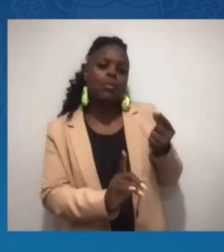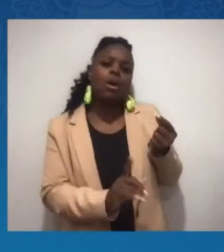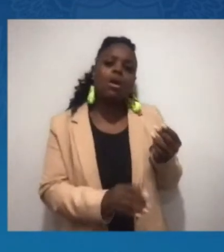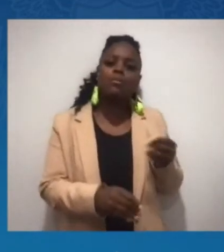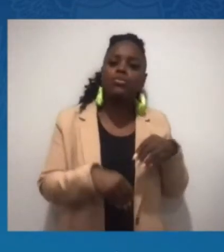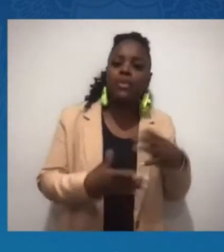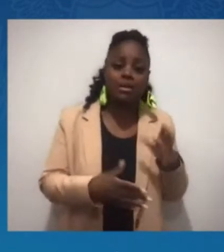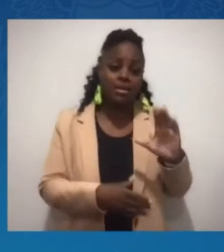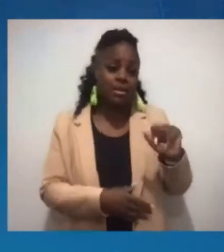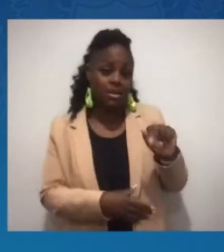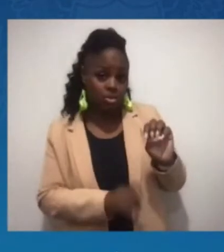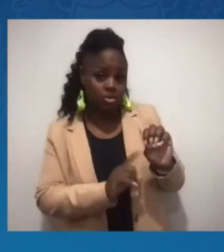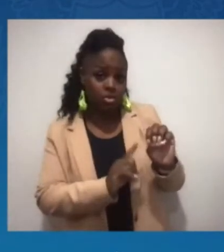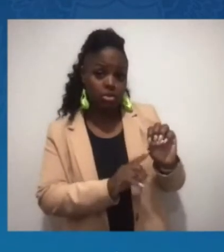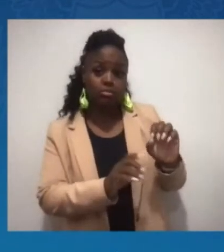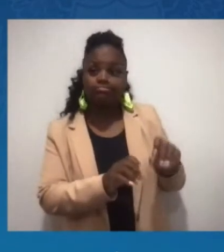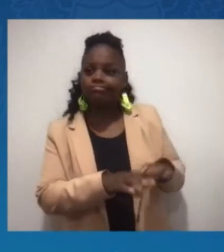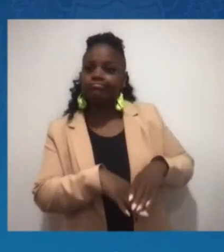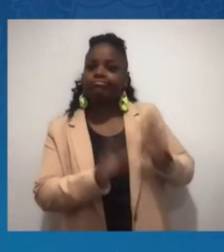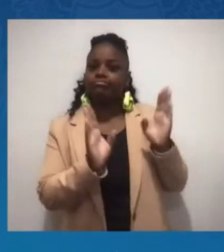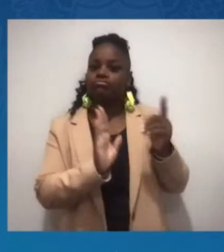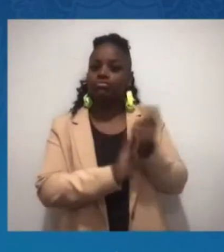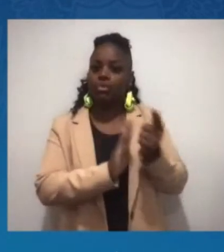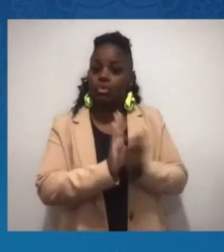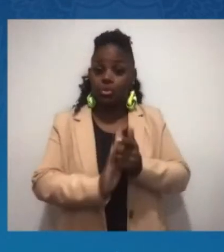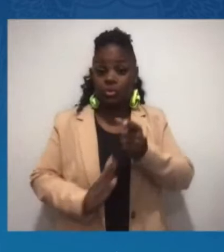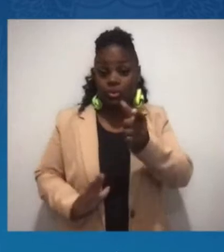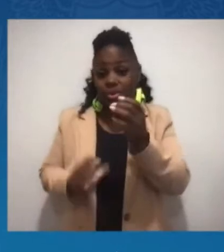attorney general is. It's going to matter who your governor is.